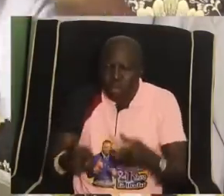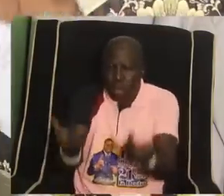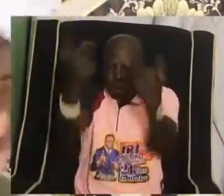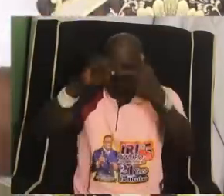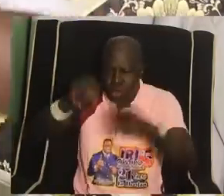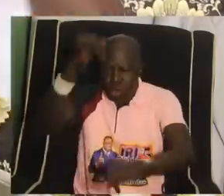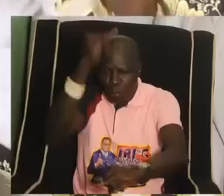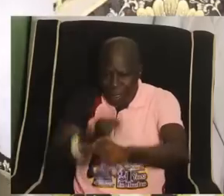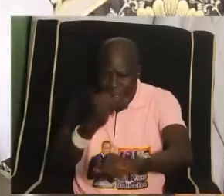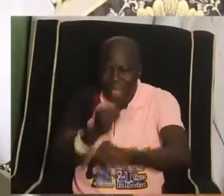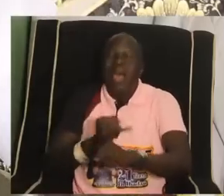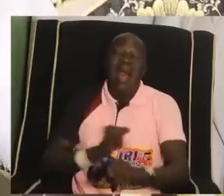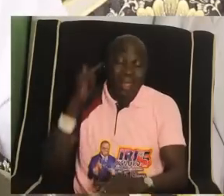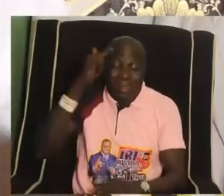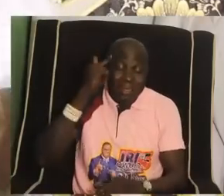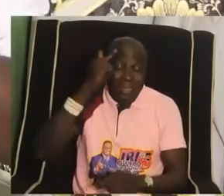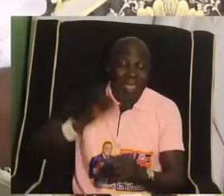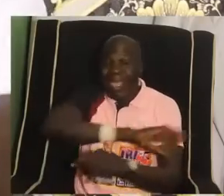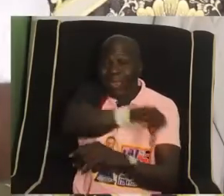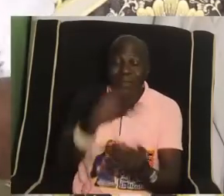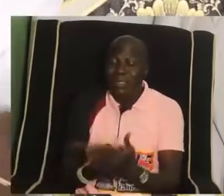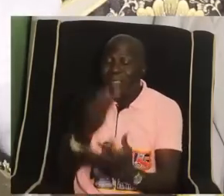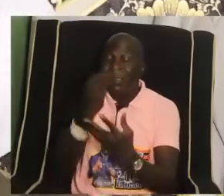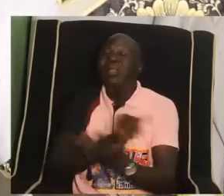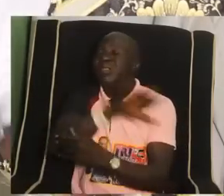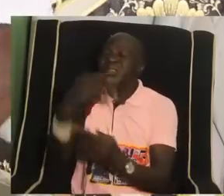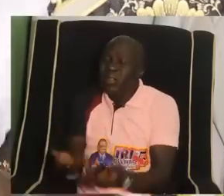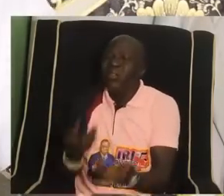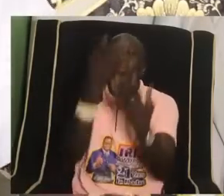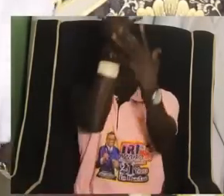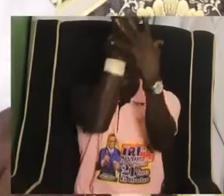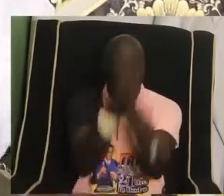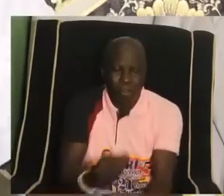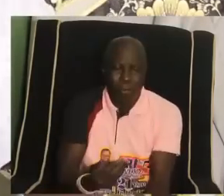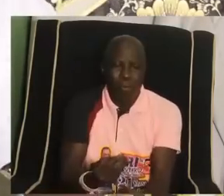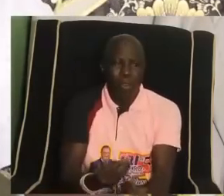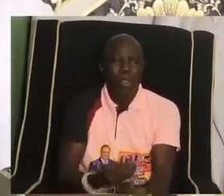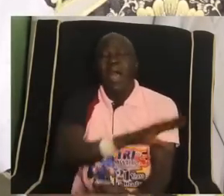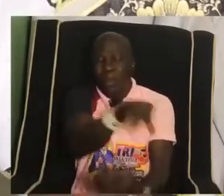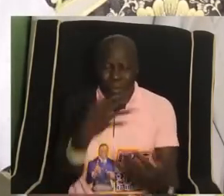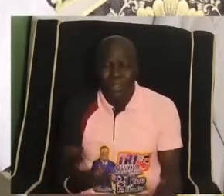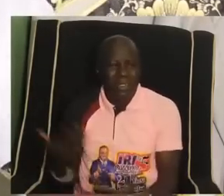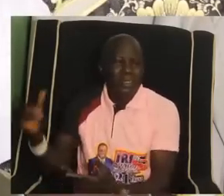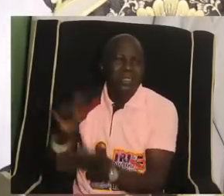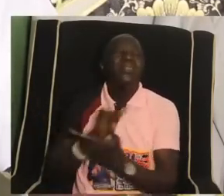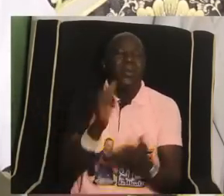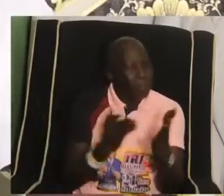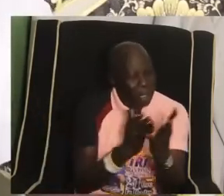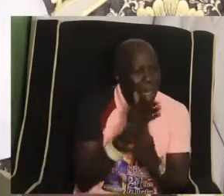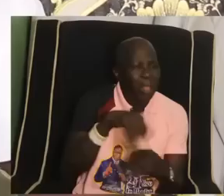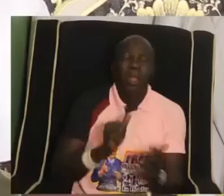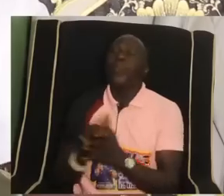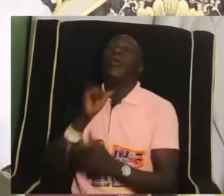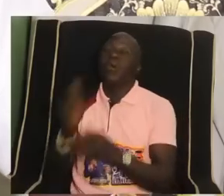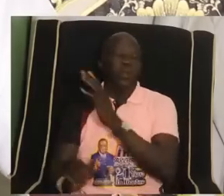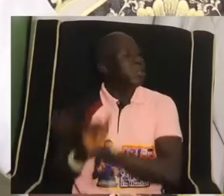ti de pada na ni mo gbe o. And our obey him and come to battle. I thought top your man so. Things will be thin. Things will be alright. Don't worry about